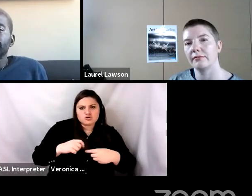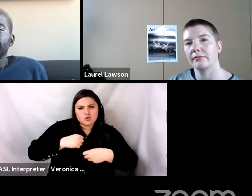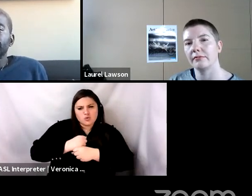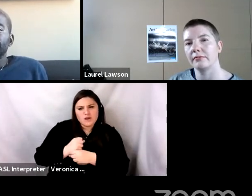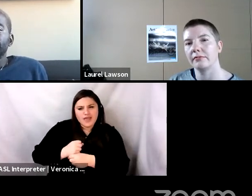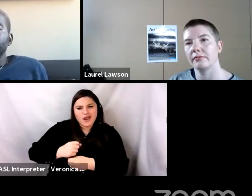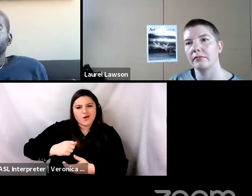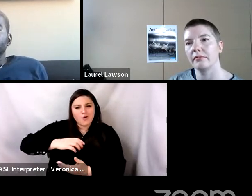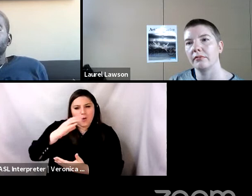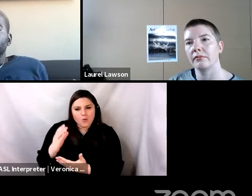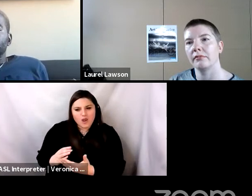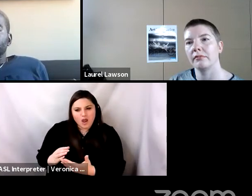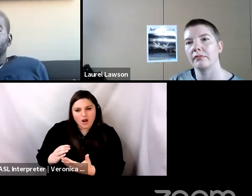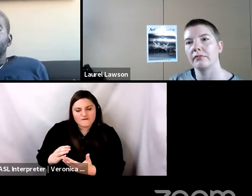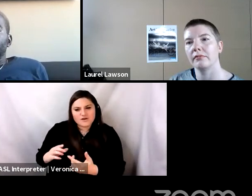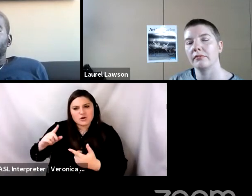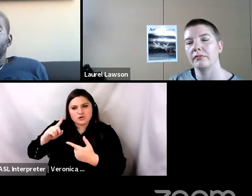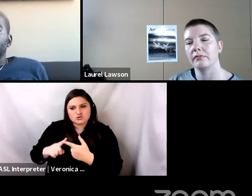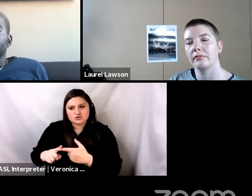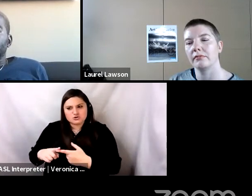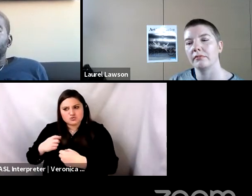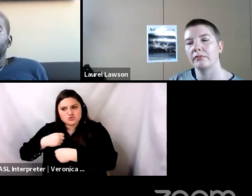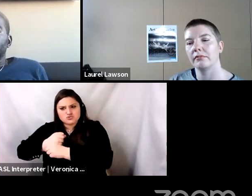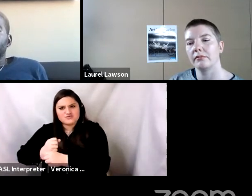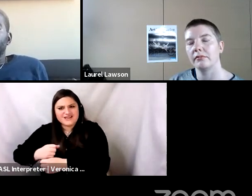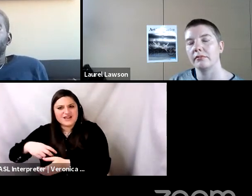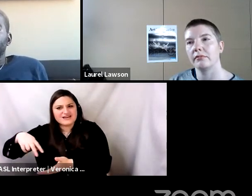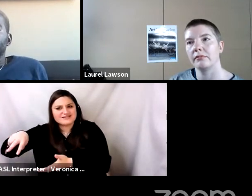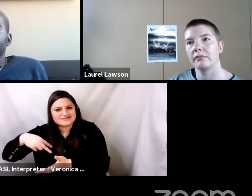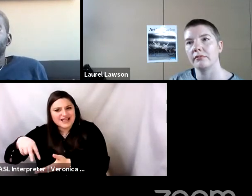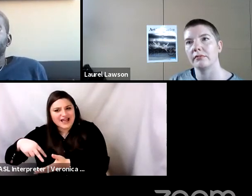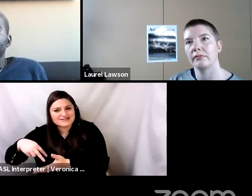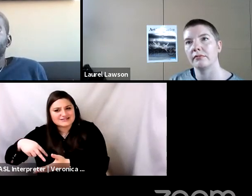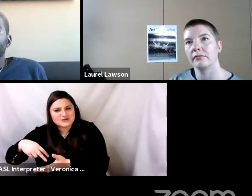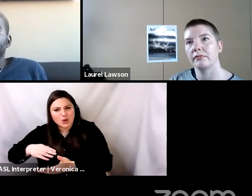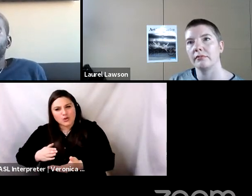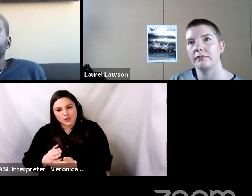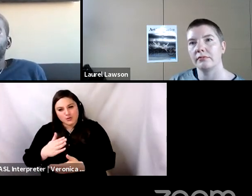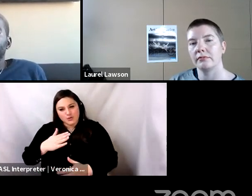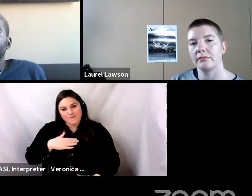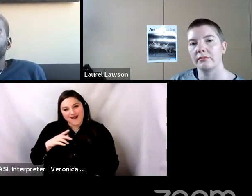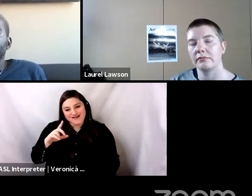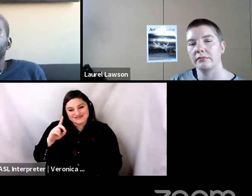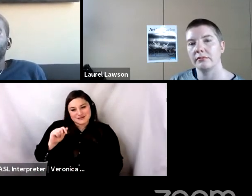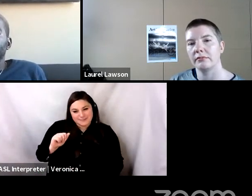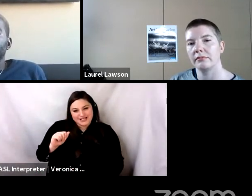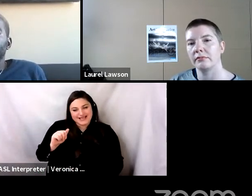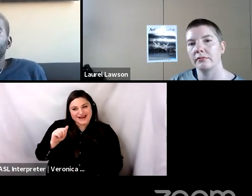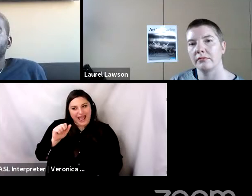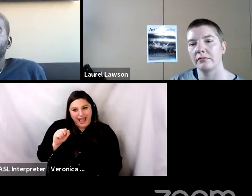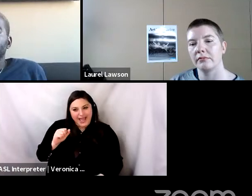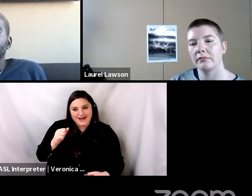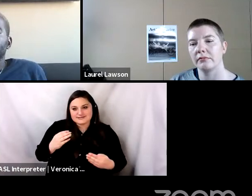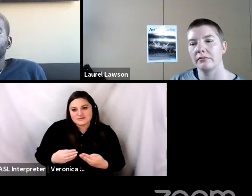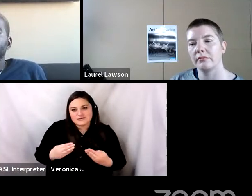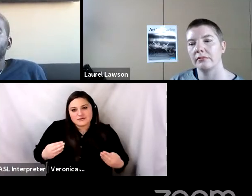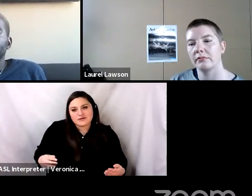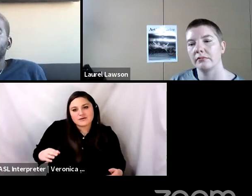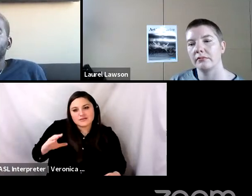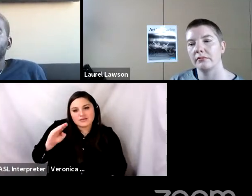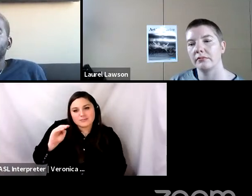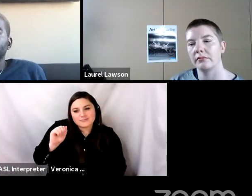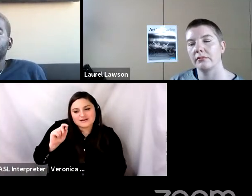my disability as material? And yeah, and thinking